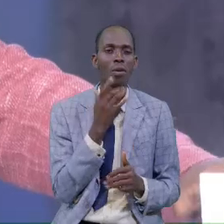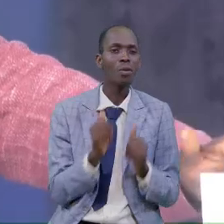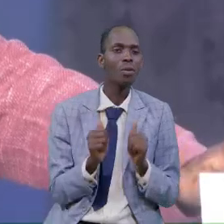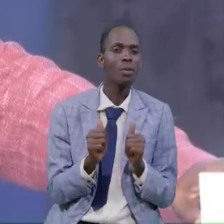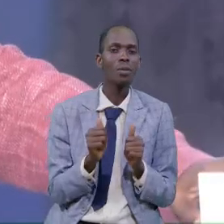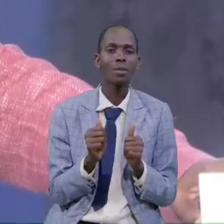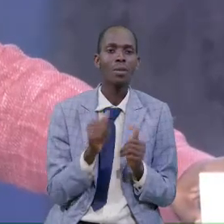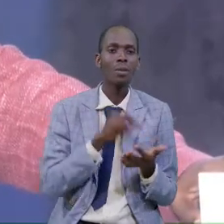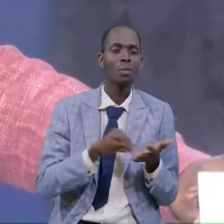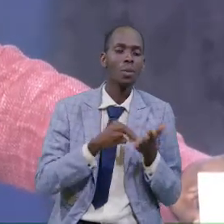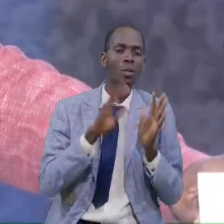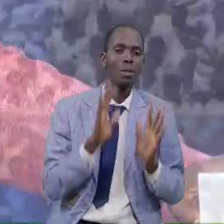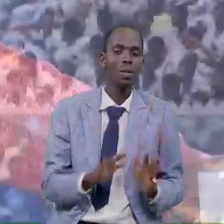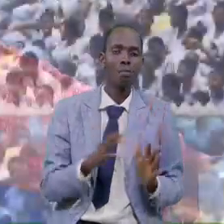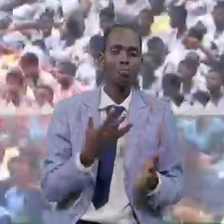choose? I can't hear you.